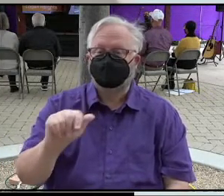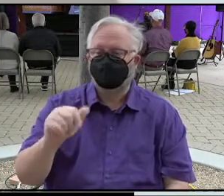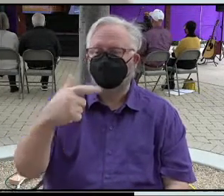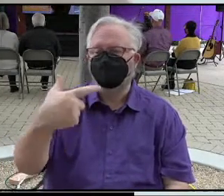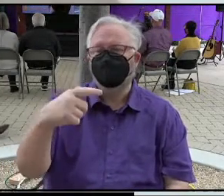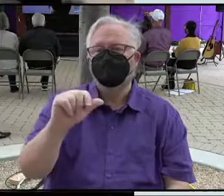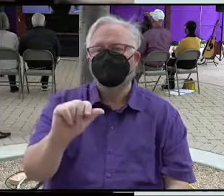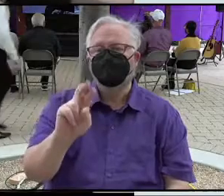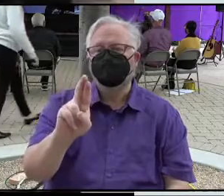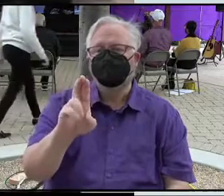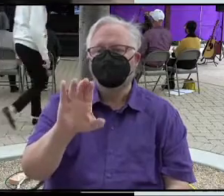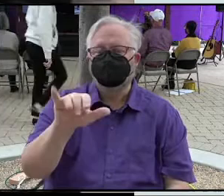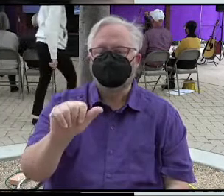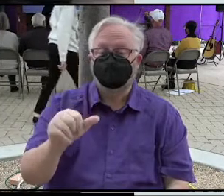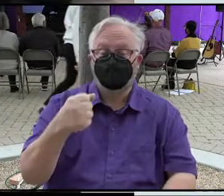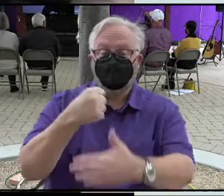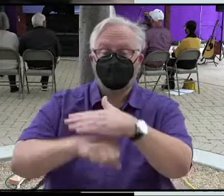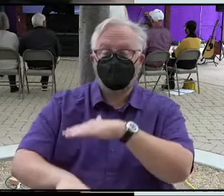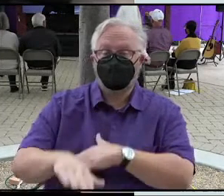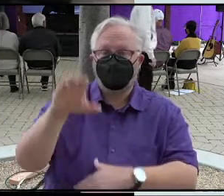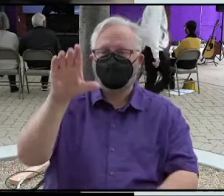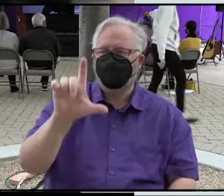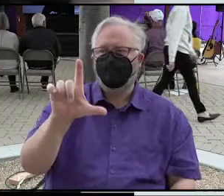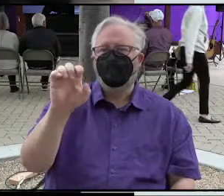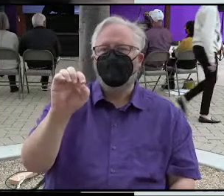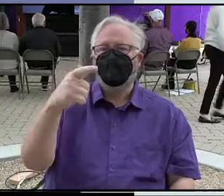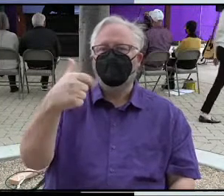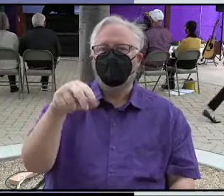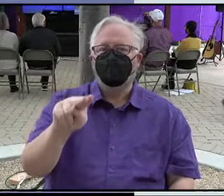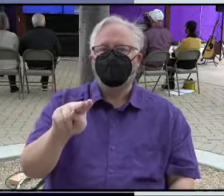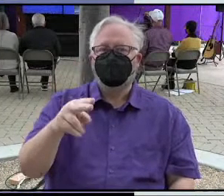And I was born and raised in Logan Heights in San Diego.